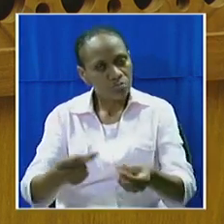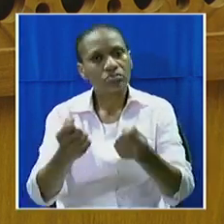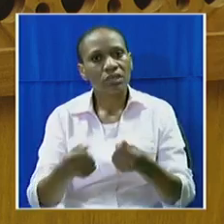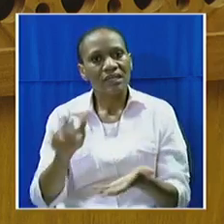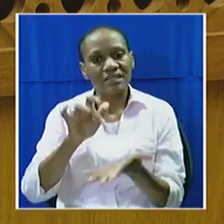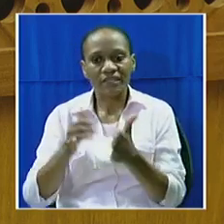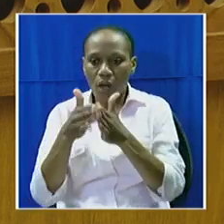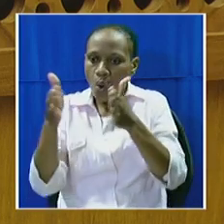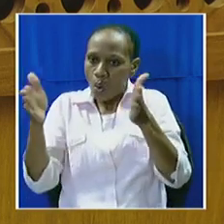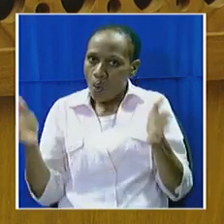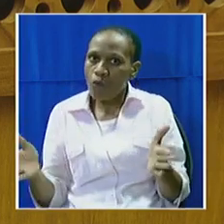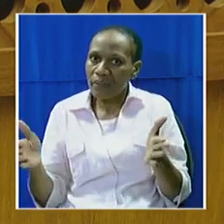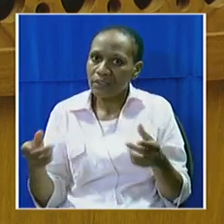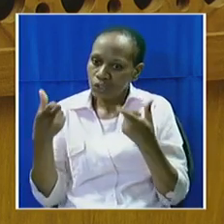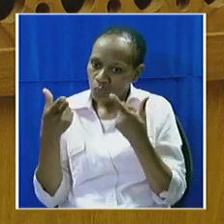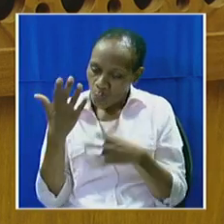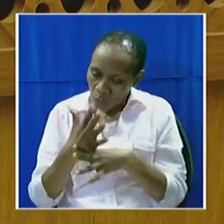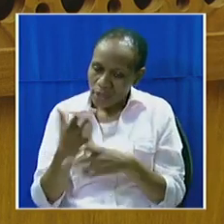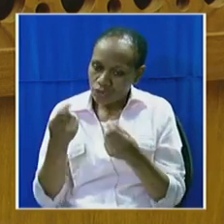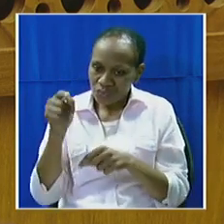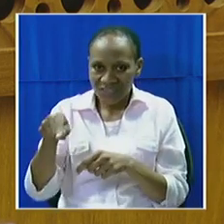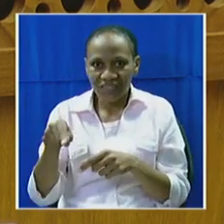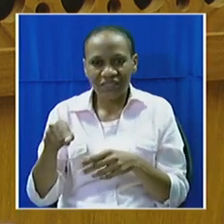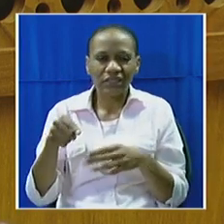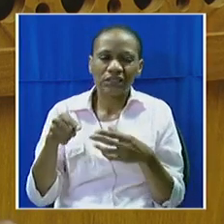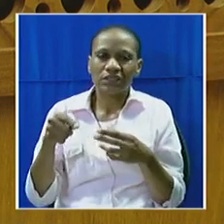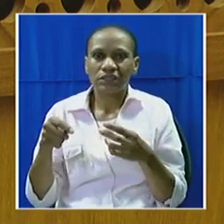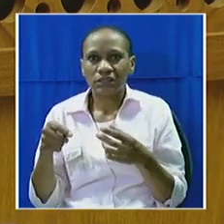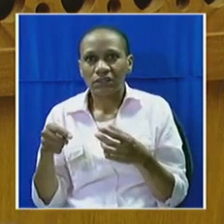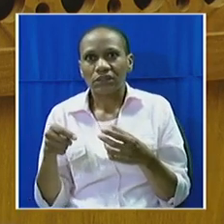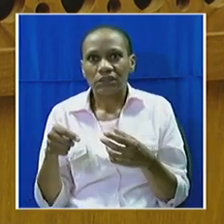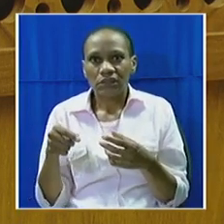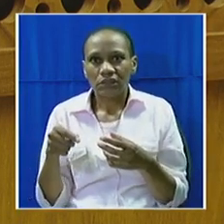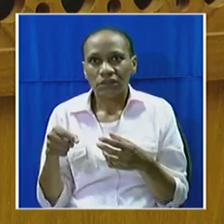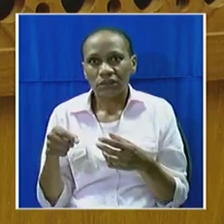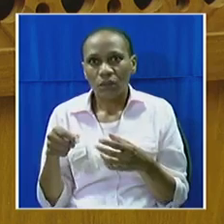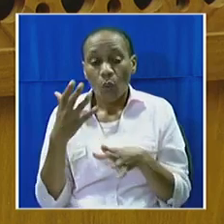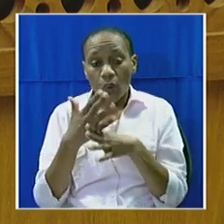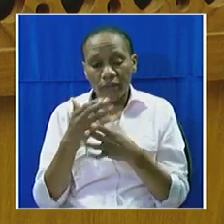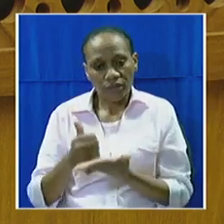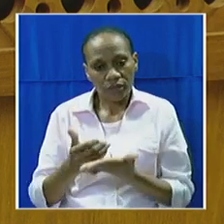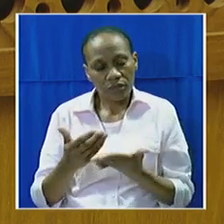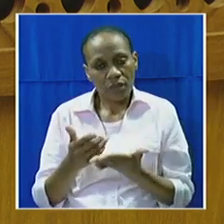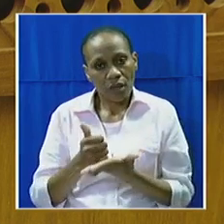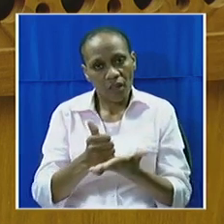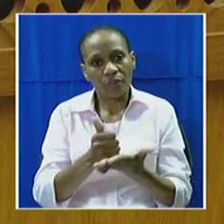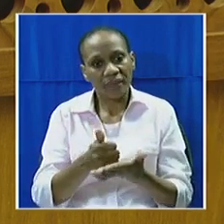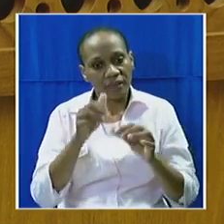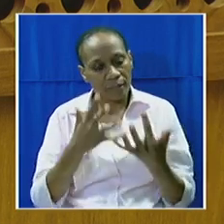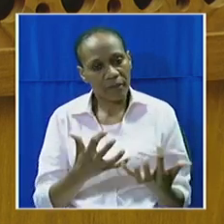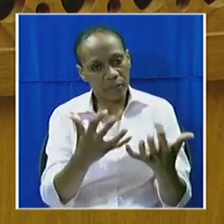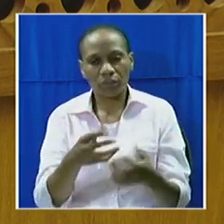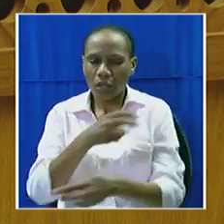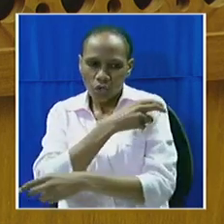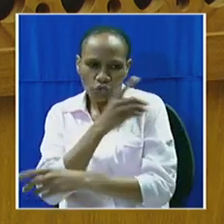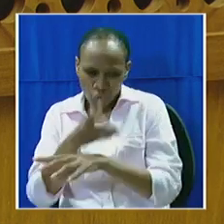center, which was working with extra lines for the public as well as the doctors and clinics